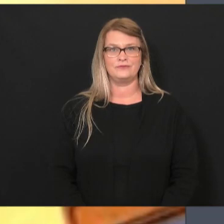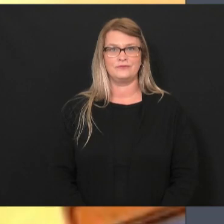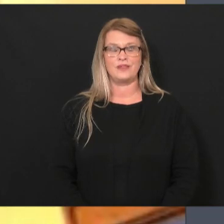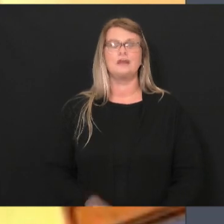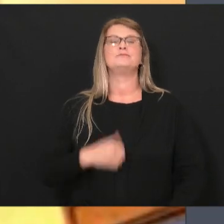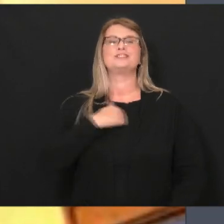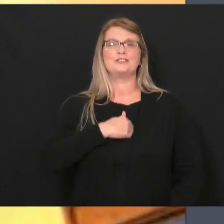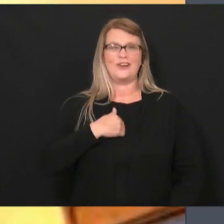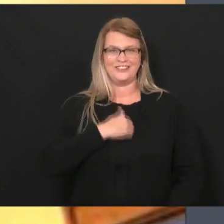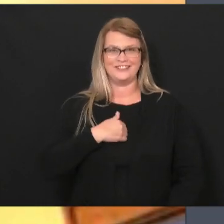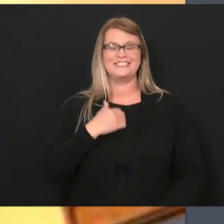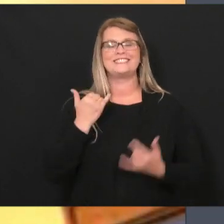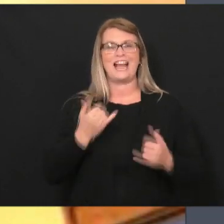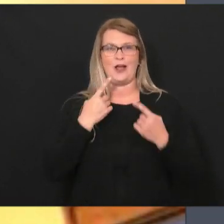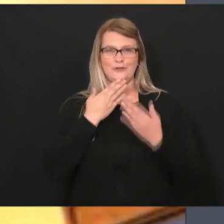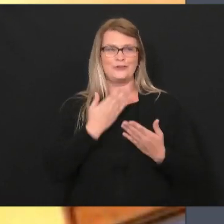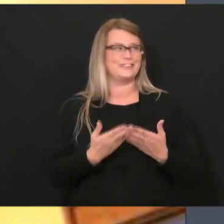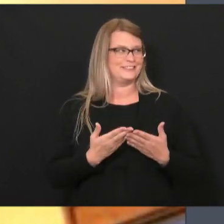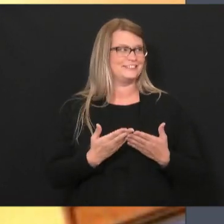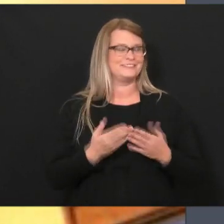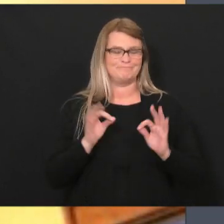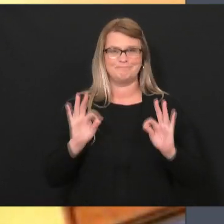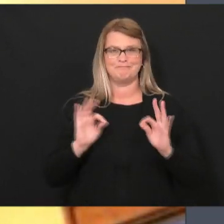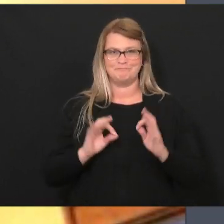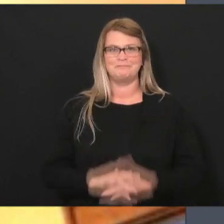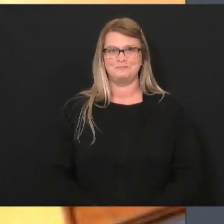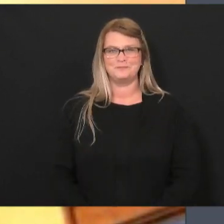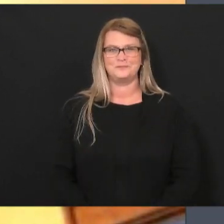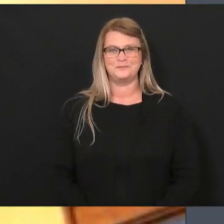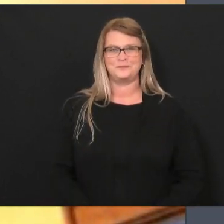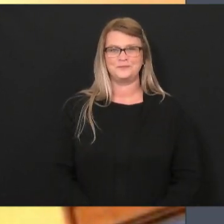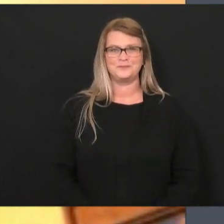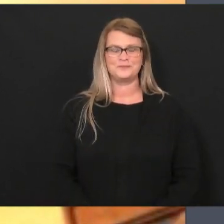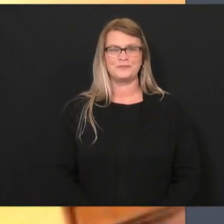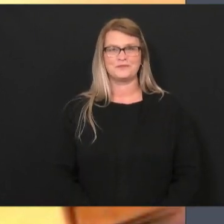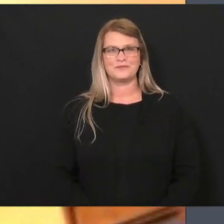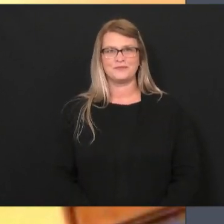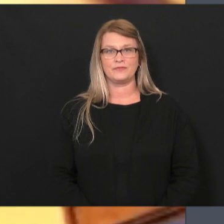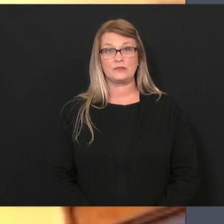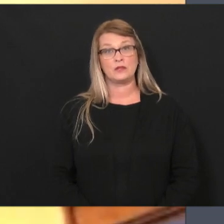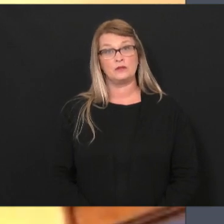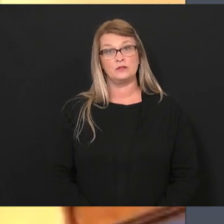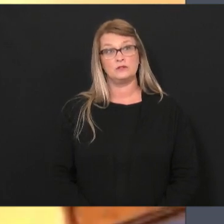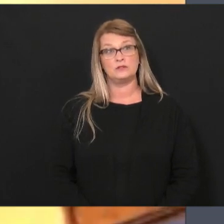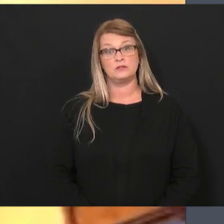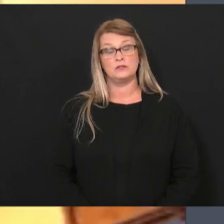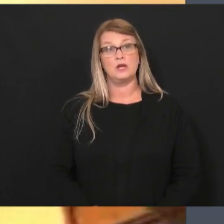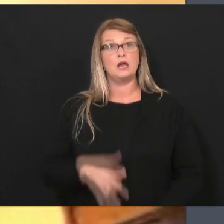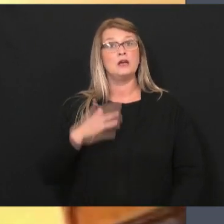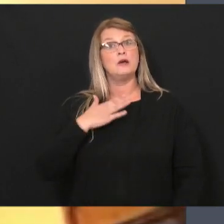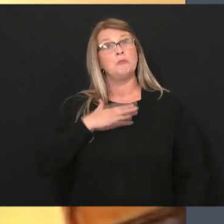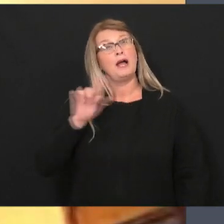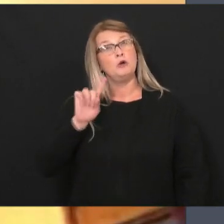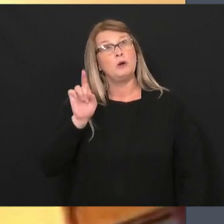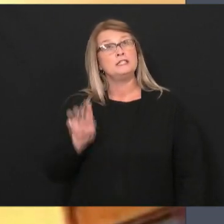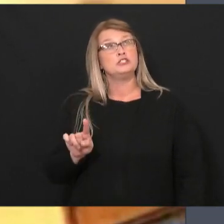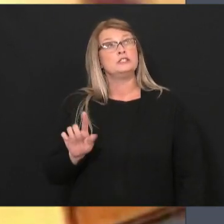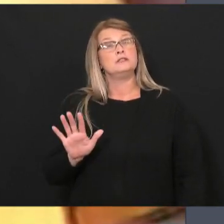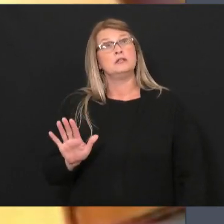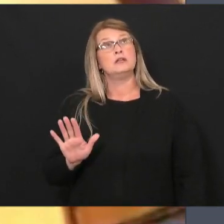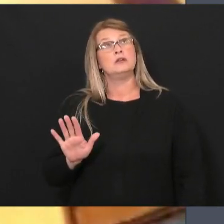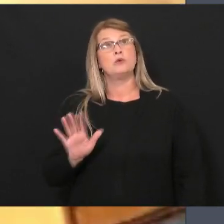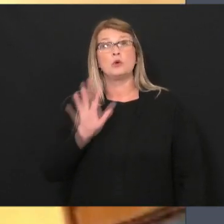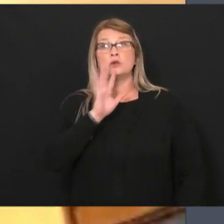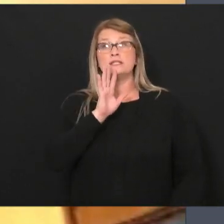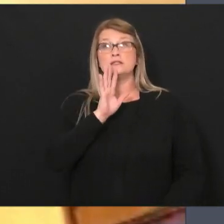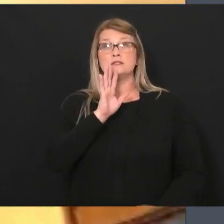Sorry about that. I think we're good now, right? Yes, we got you. Okay, great. So my question is, we're talking